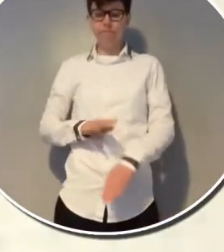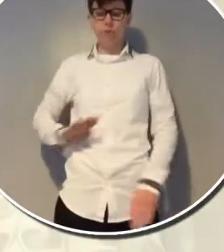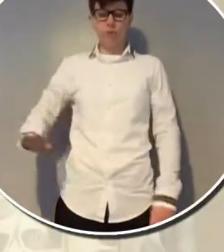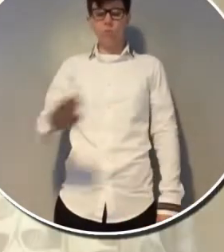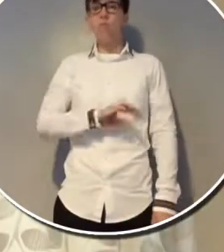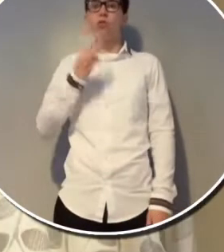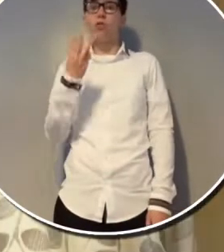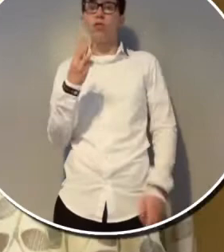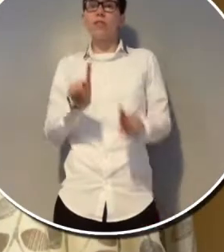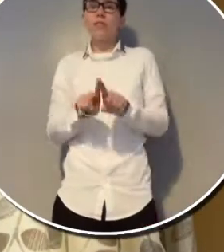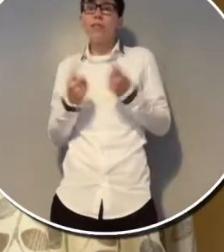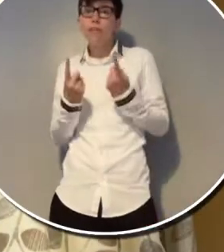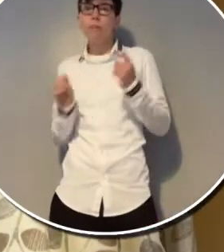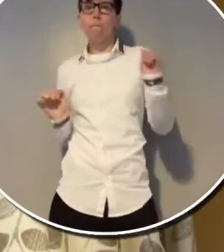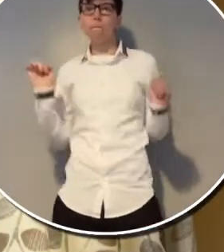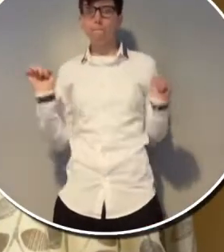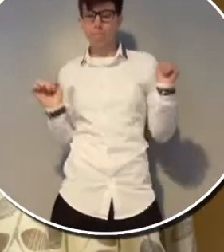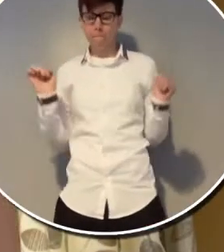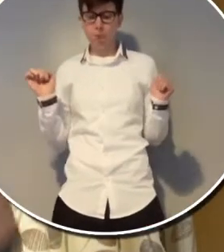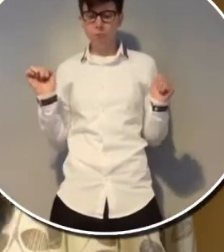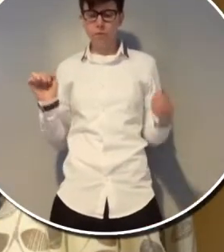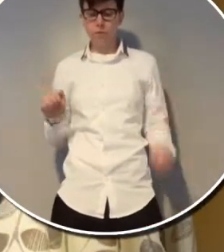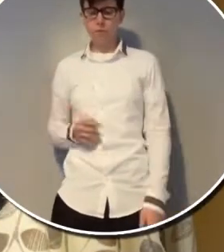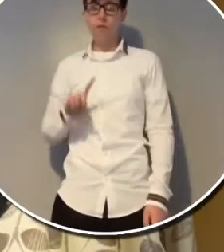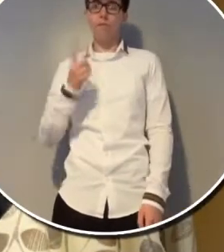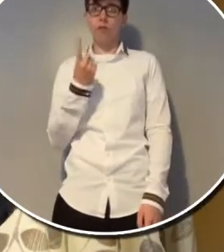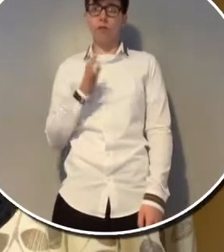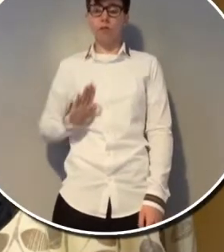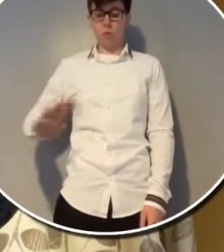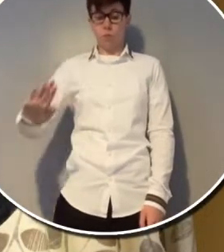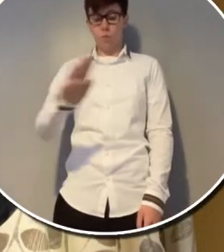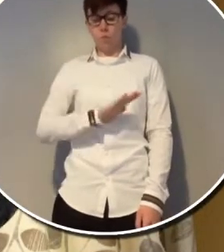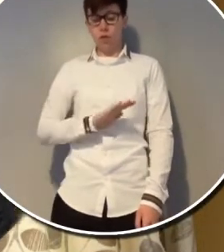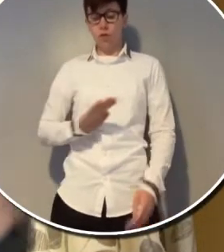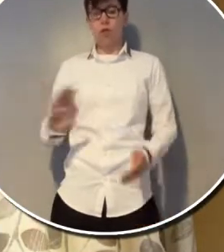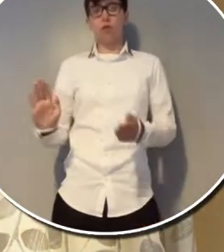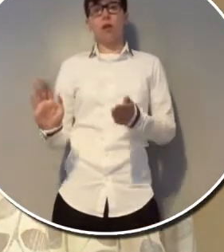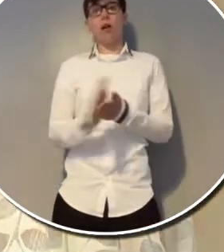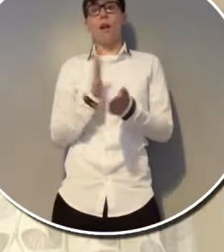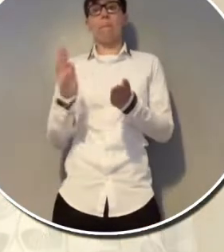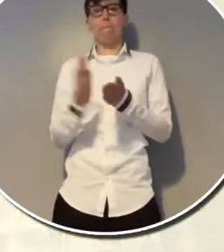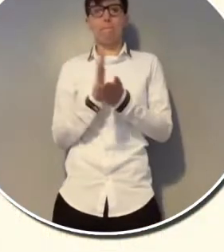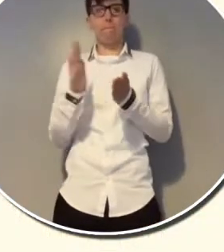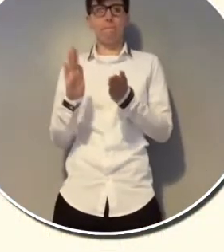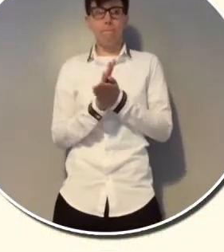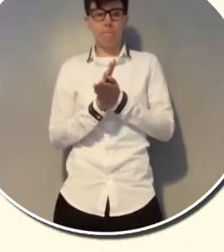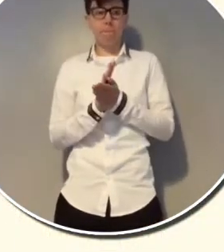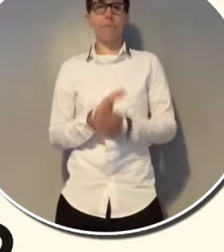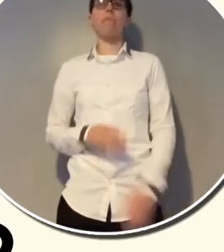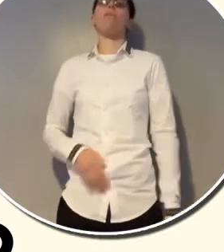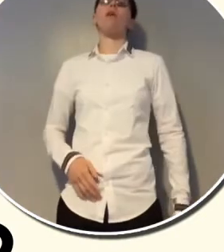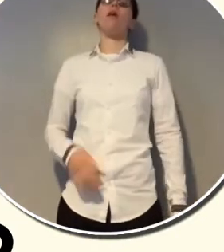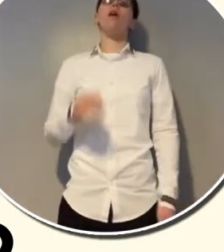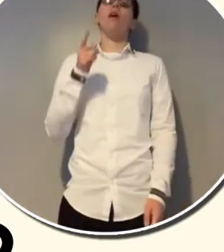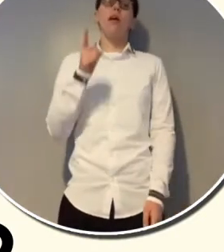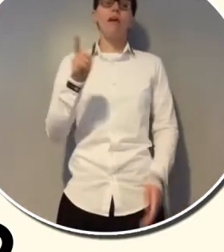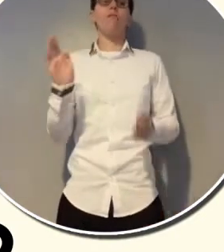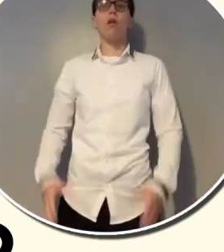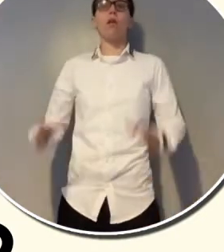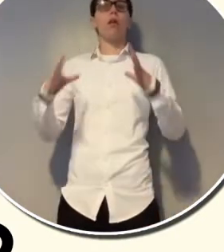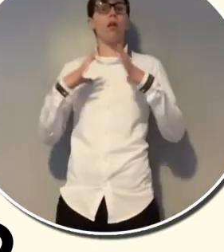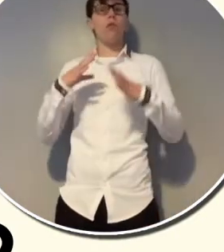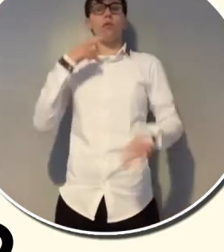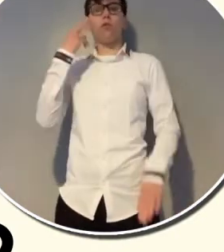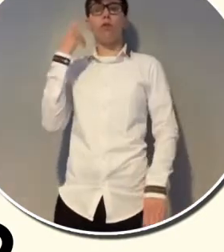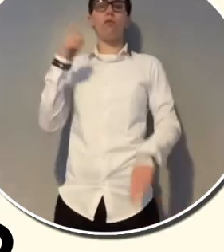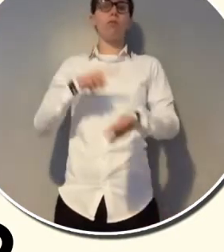hands. Right, next let's do pat our heads. So, if you're ready for rhyme time, pat your